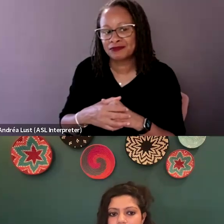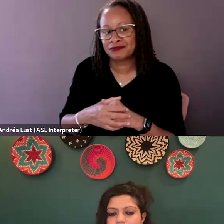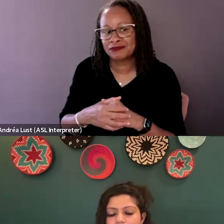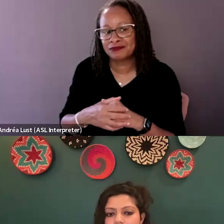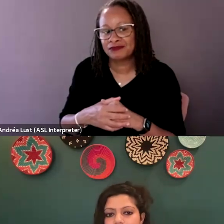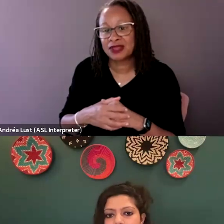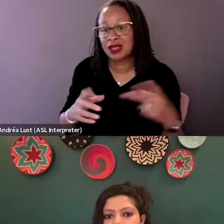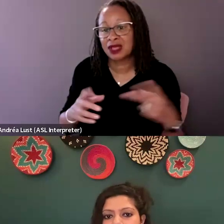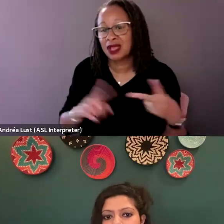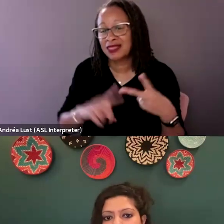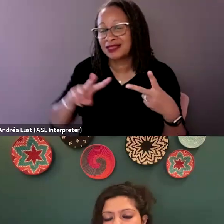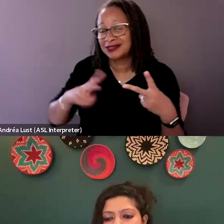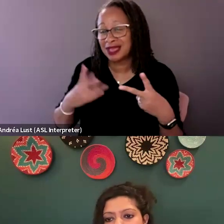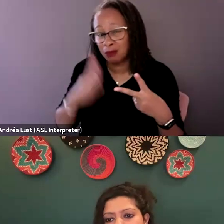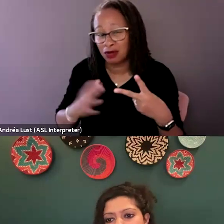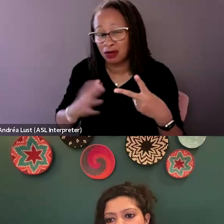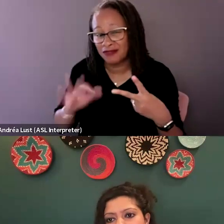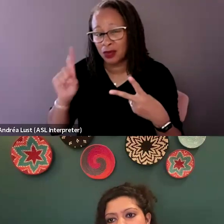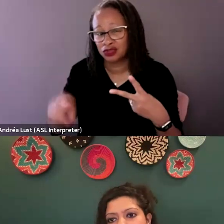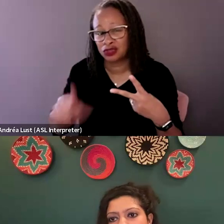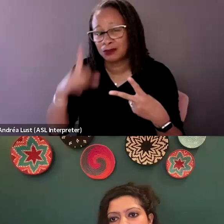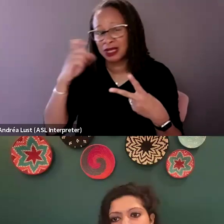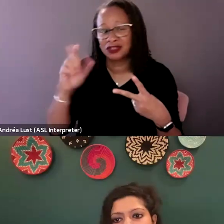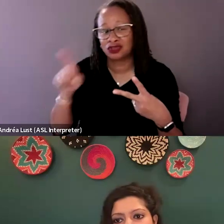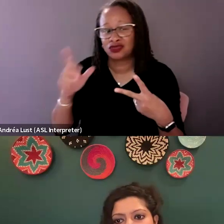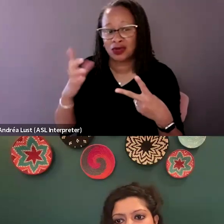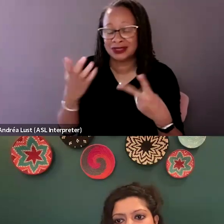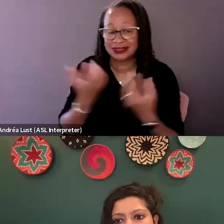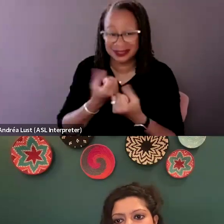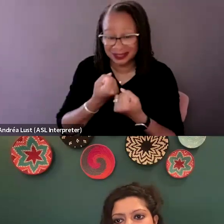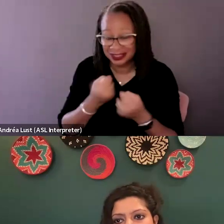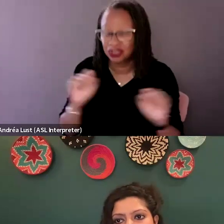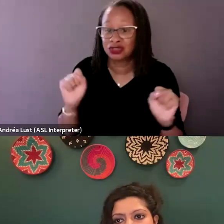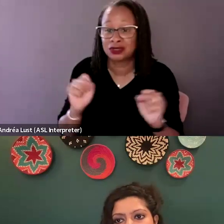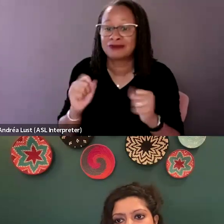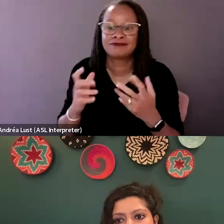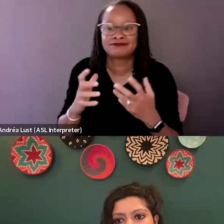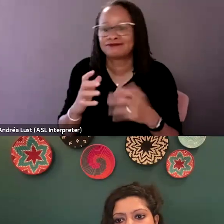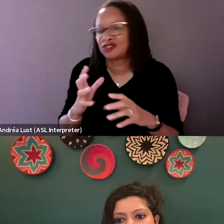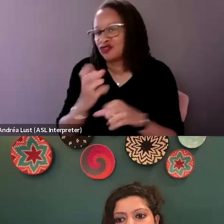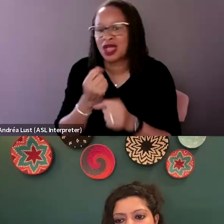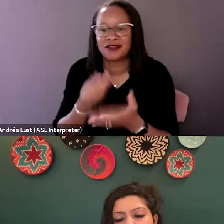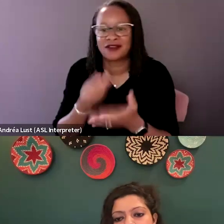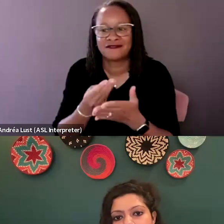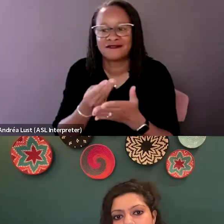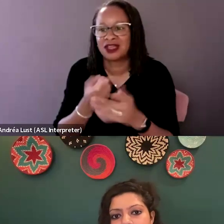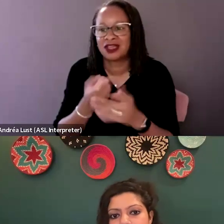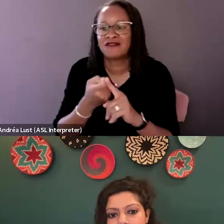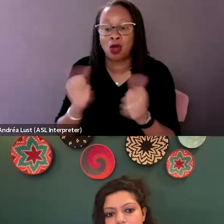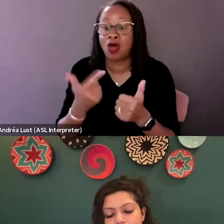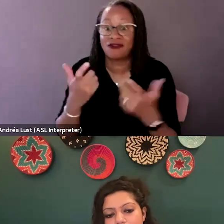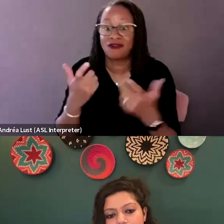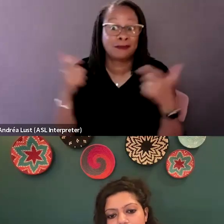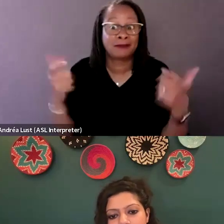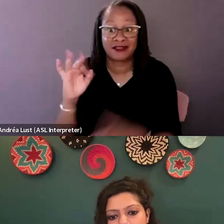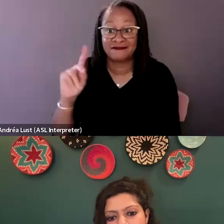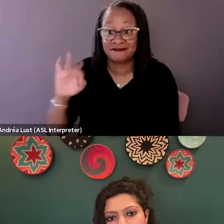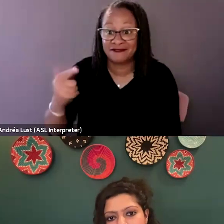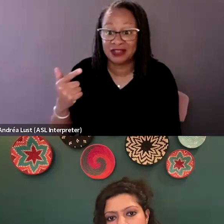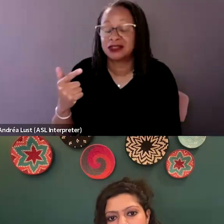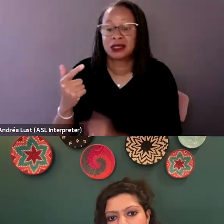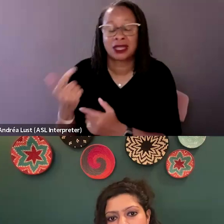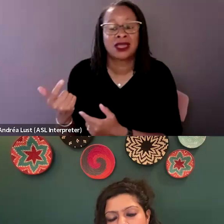India spends a majority of their life explaining to their friends, family, and the rest of the world how god awful it is and how it's just